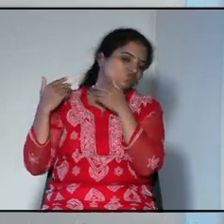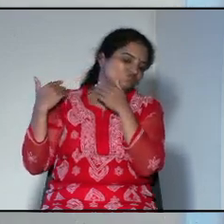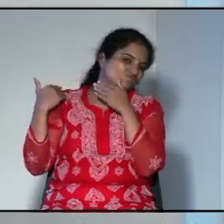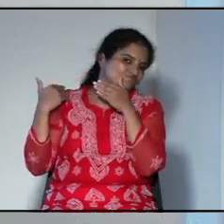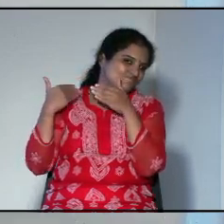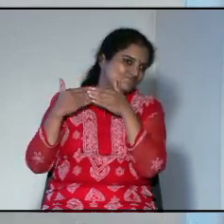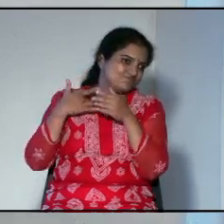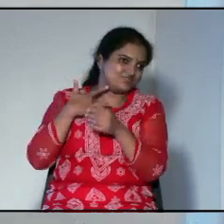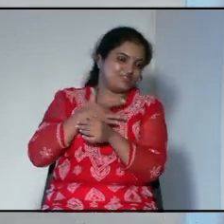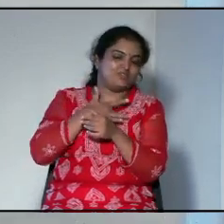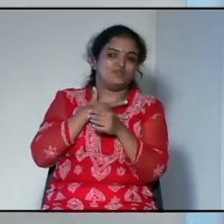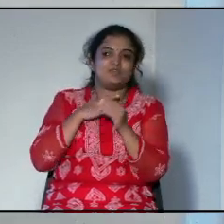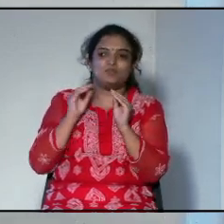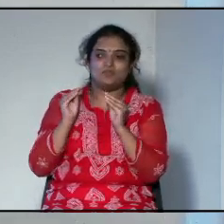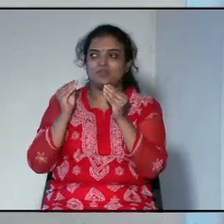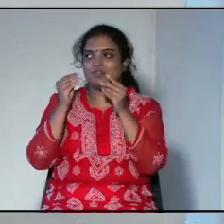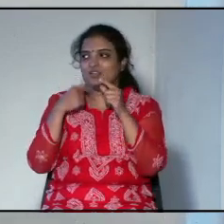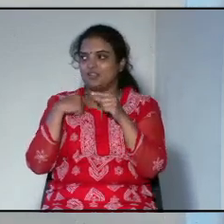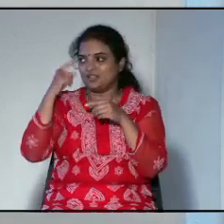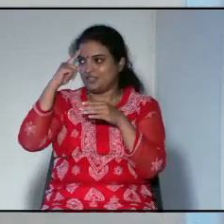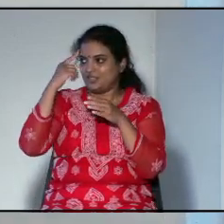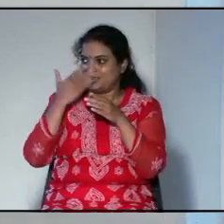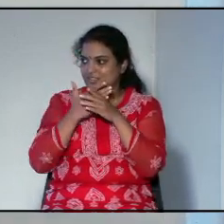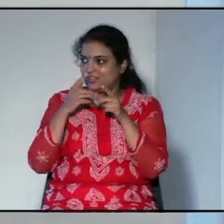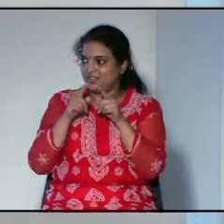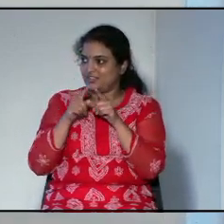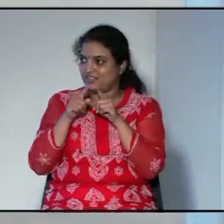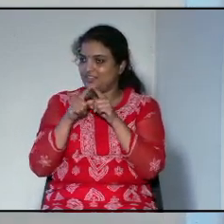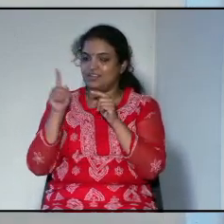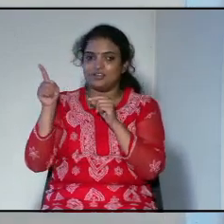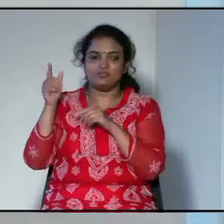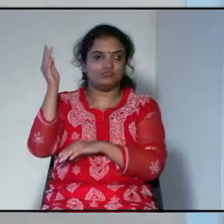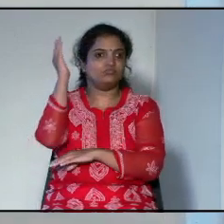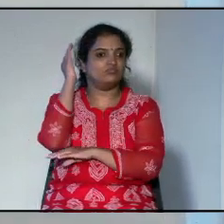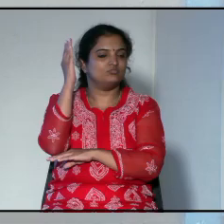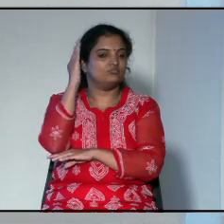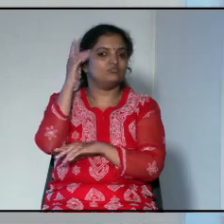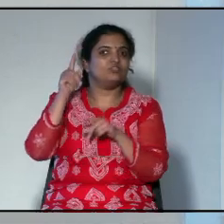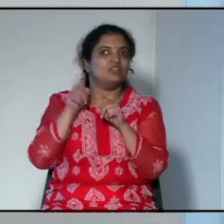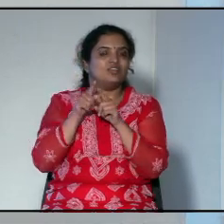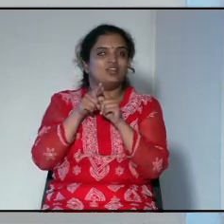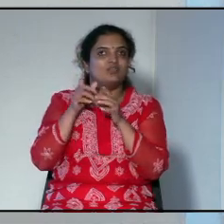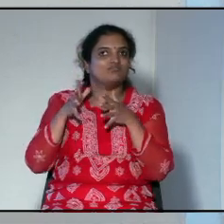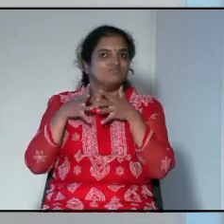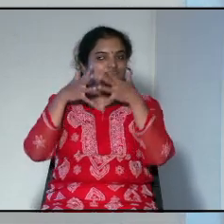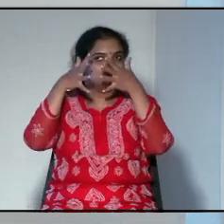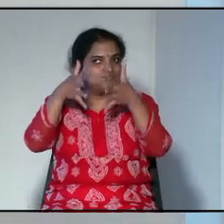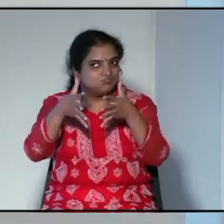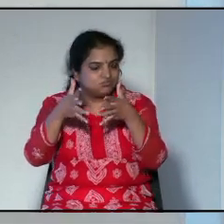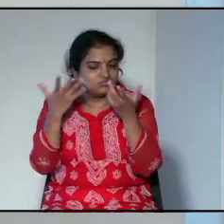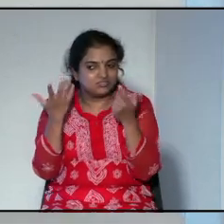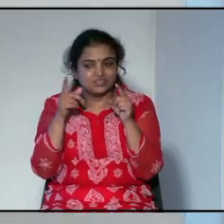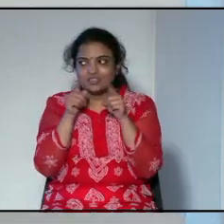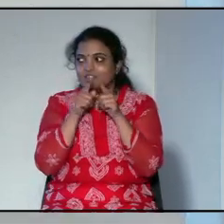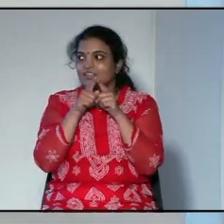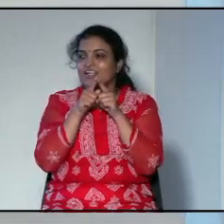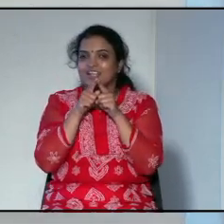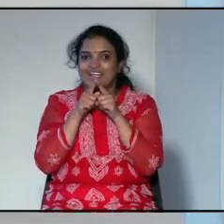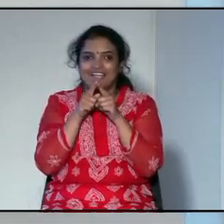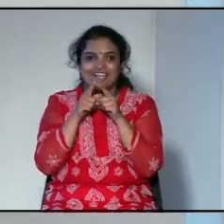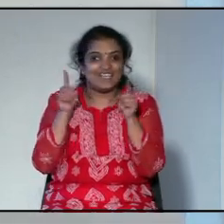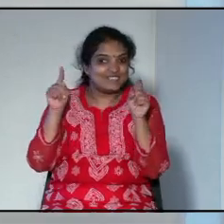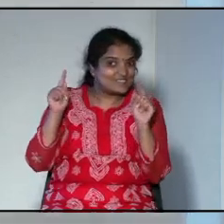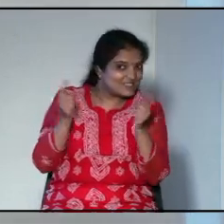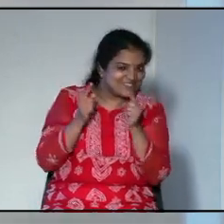this evening. I believe that your lecture is the short version of the essay. Was too long.